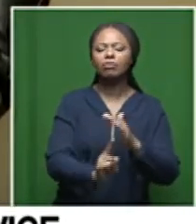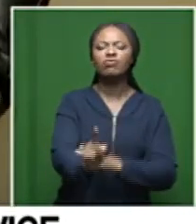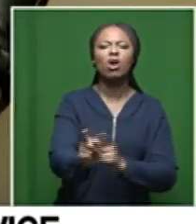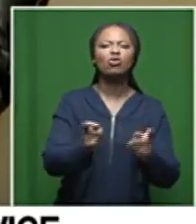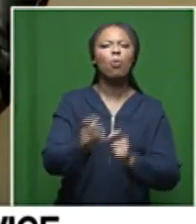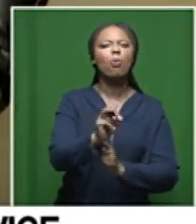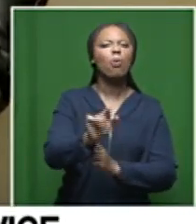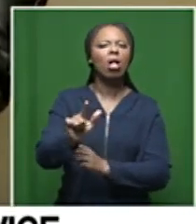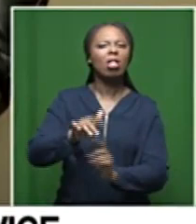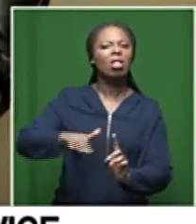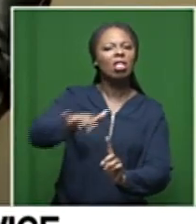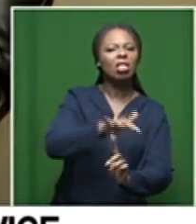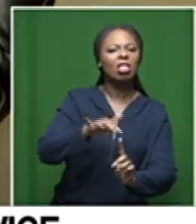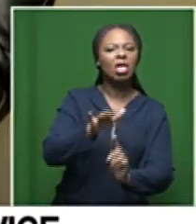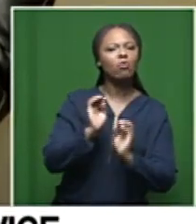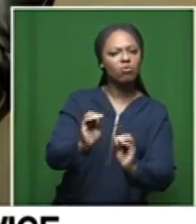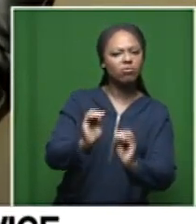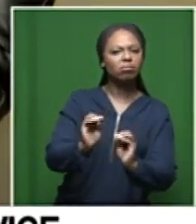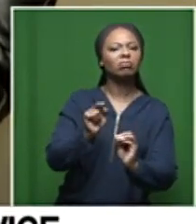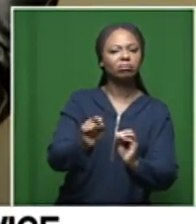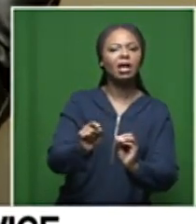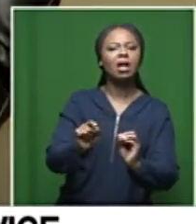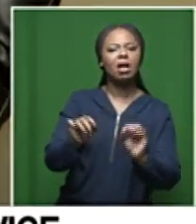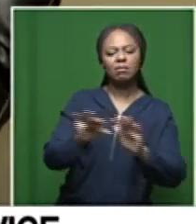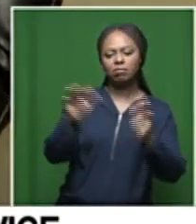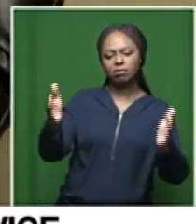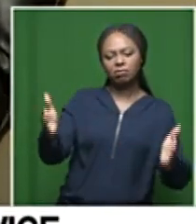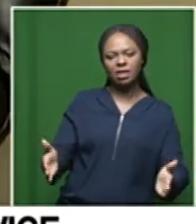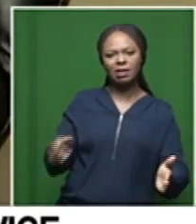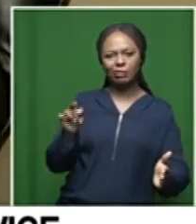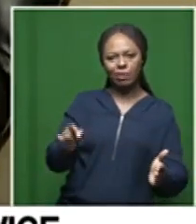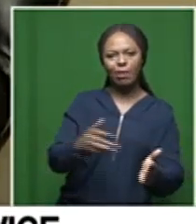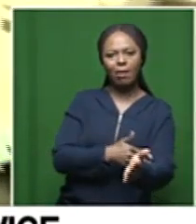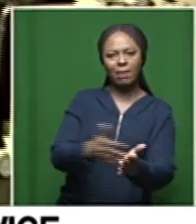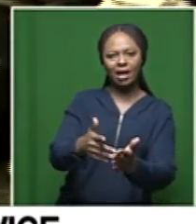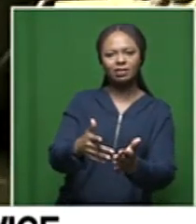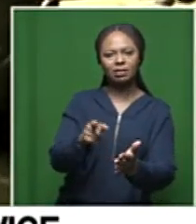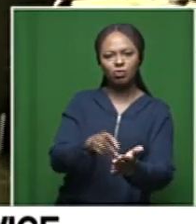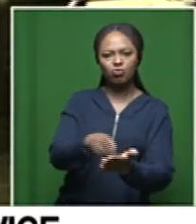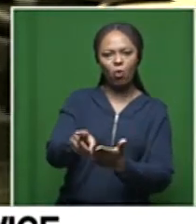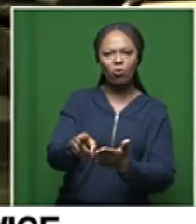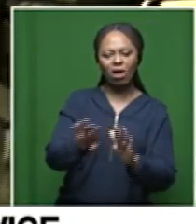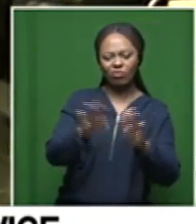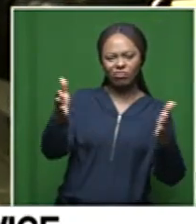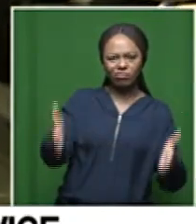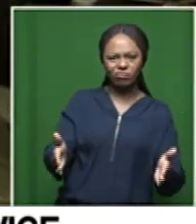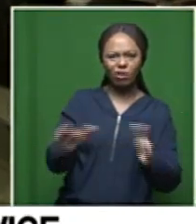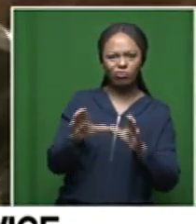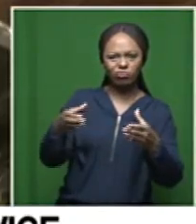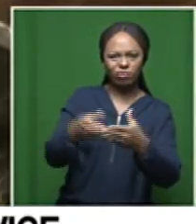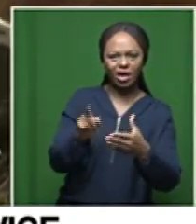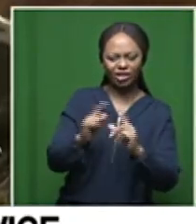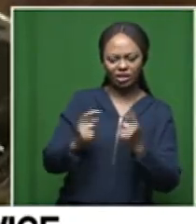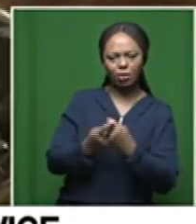different malls at any point in time on a daily basis. And once they, or they can even call us on our